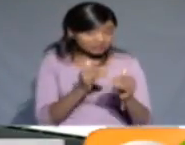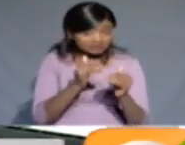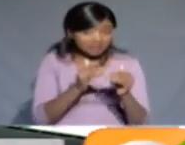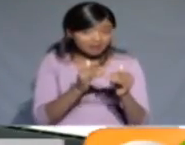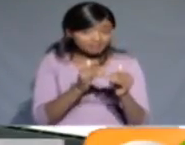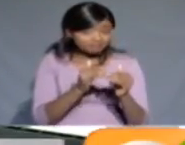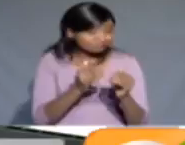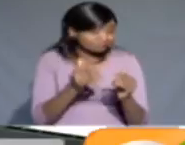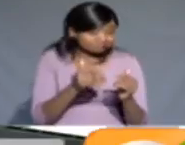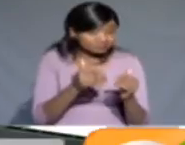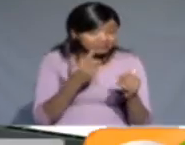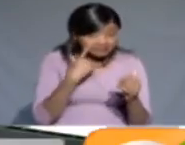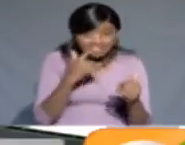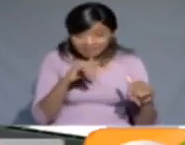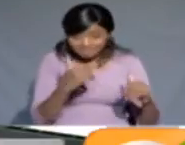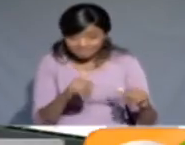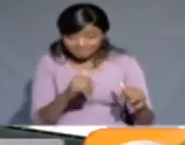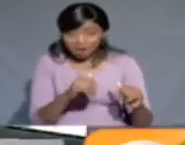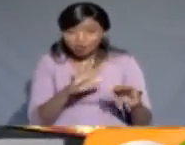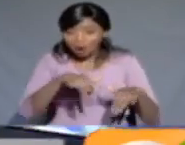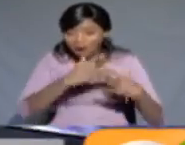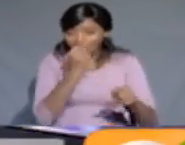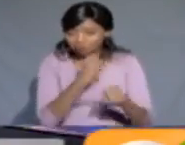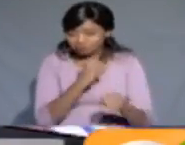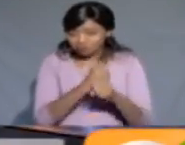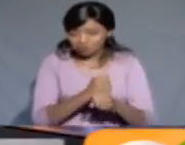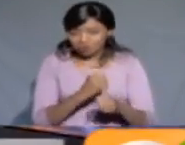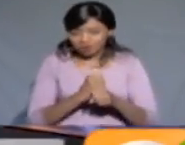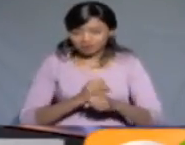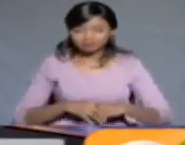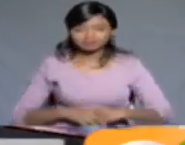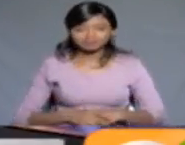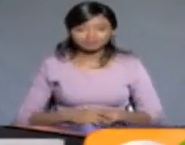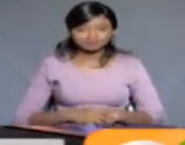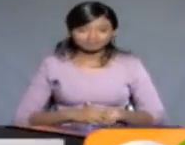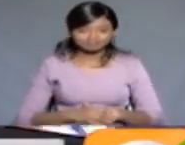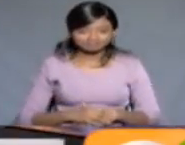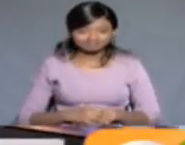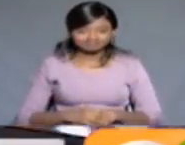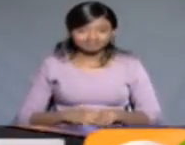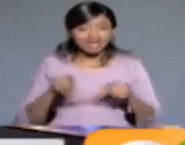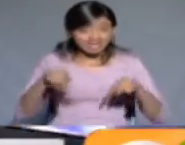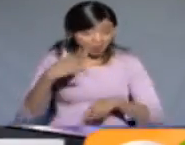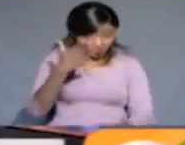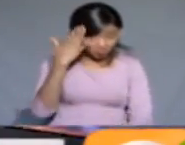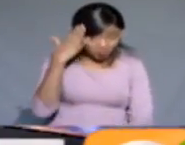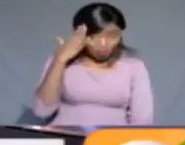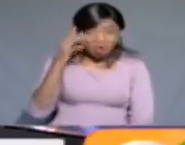and it would be interesting to see how it would all play out. So now you know.